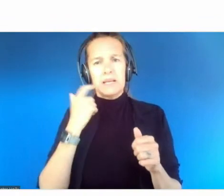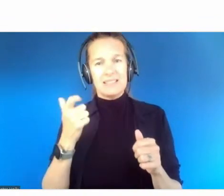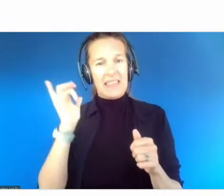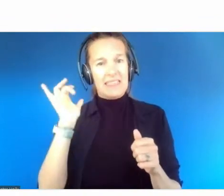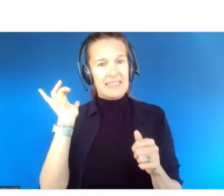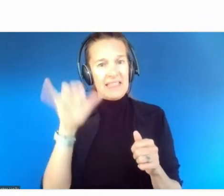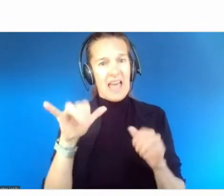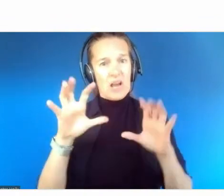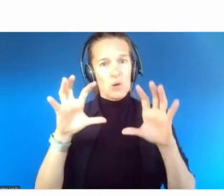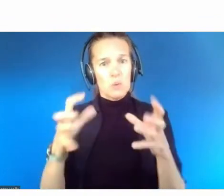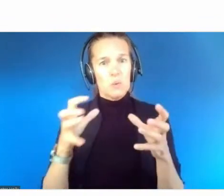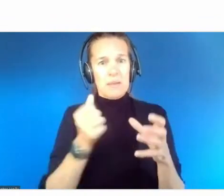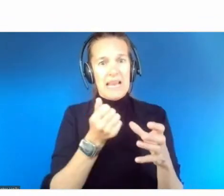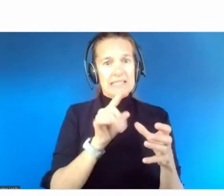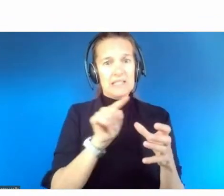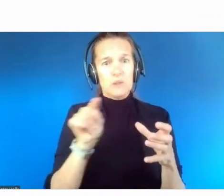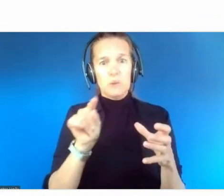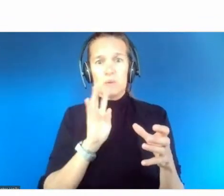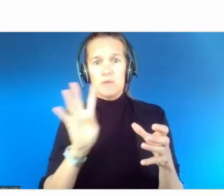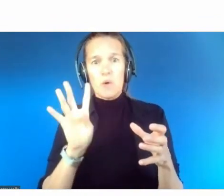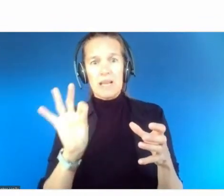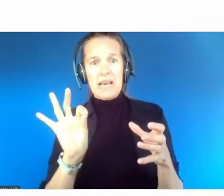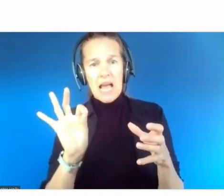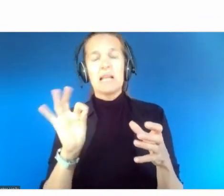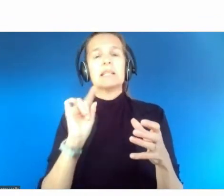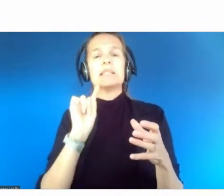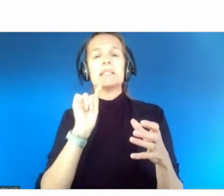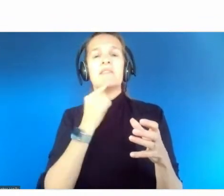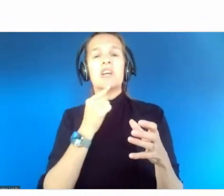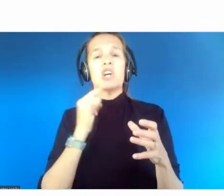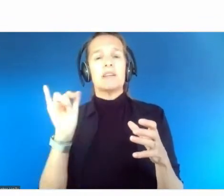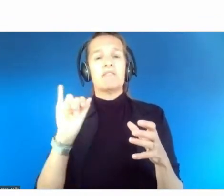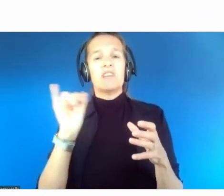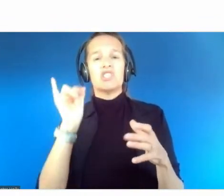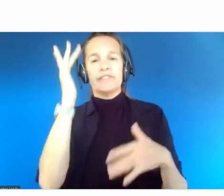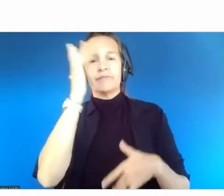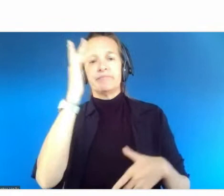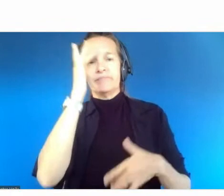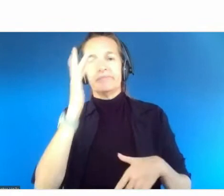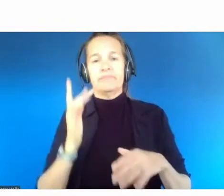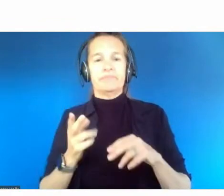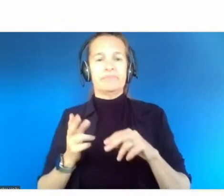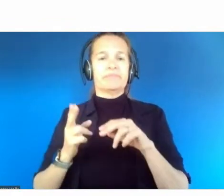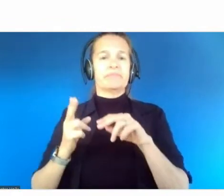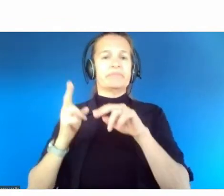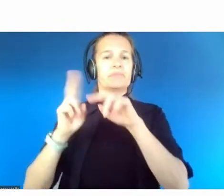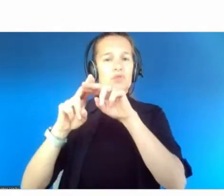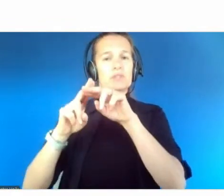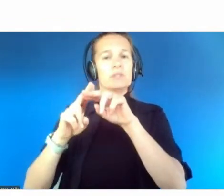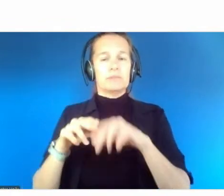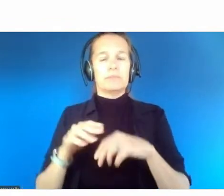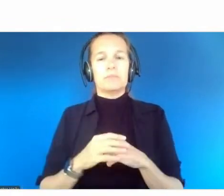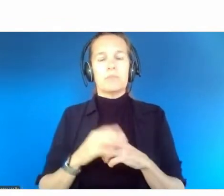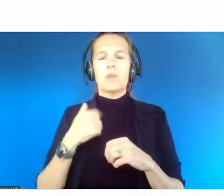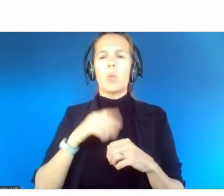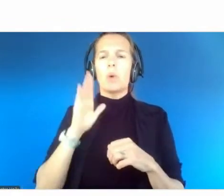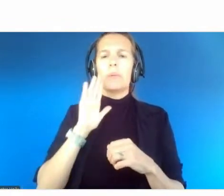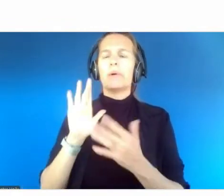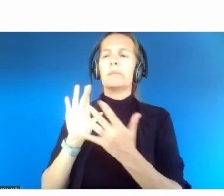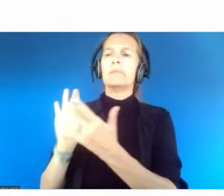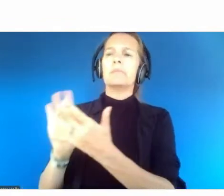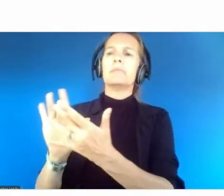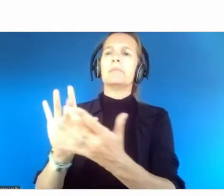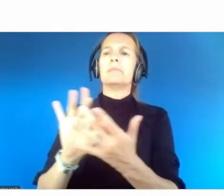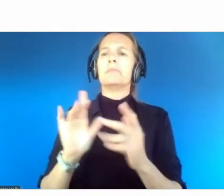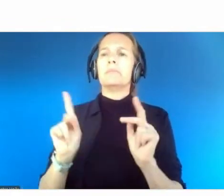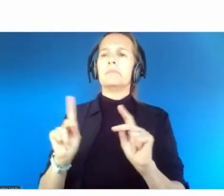group that the rates of severe infections have been increasing. We will be reaching out to many in our community for whom we have records that